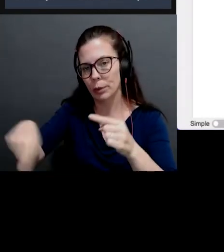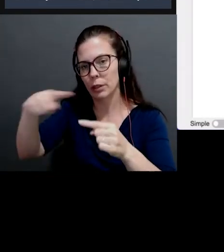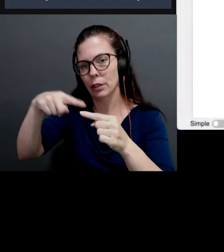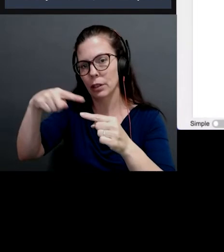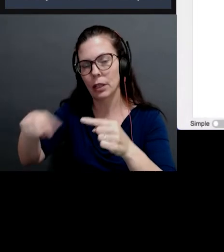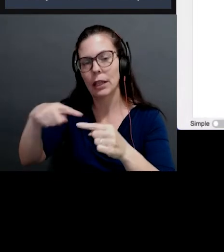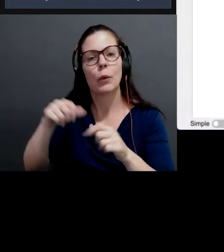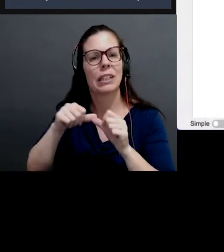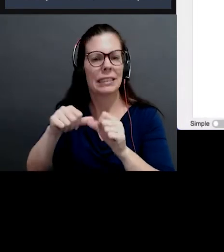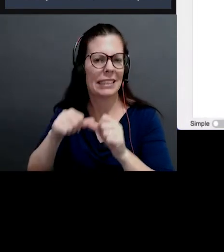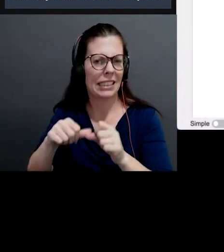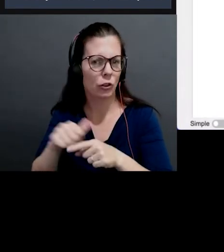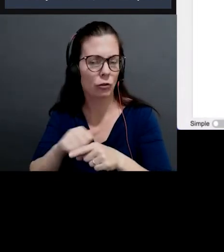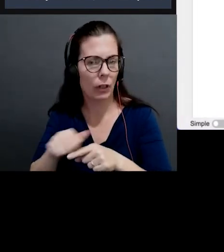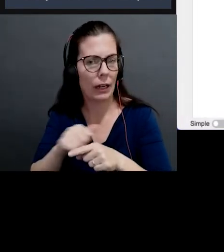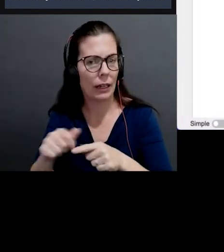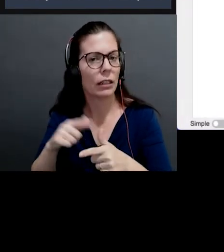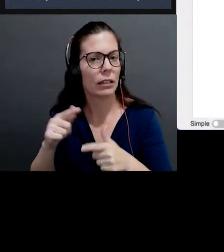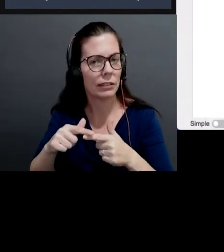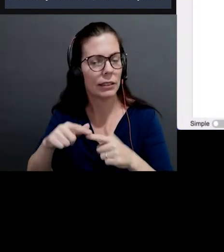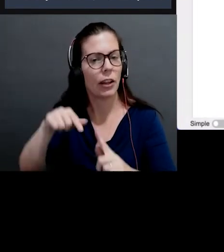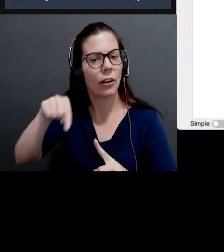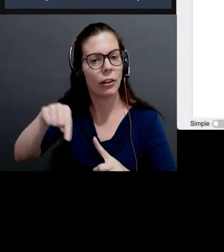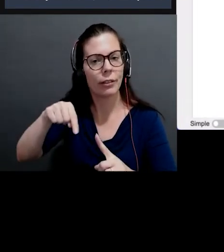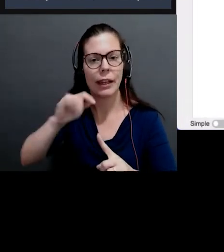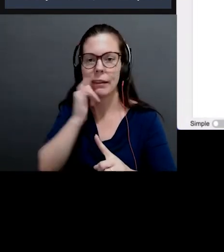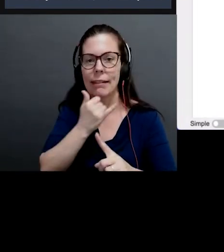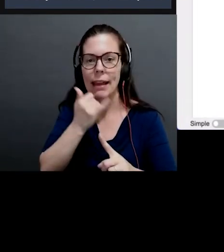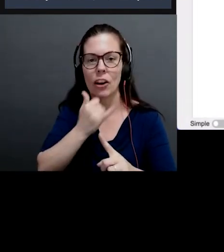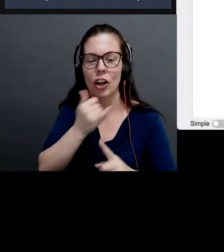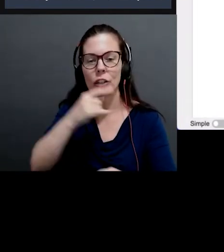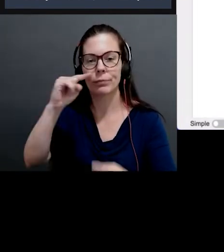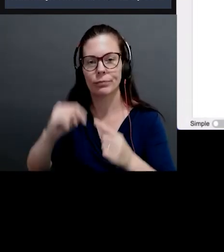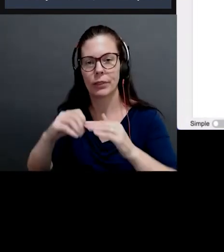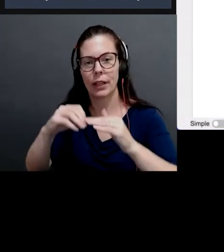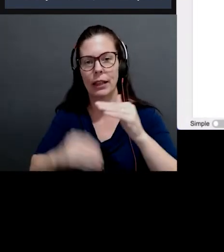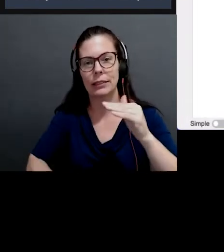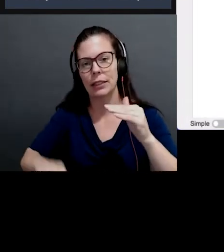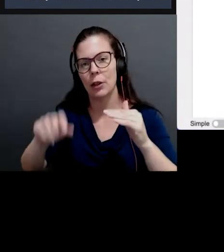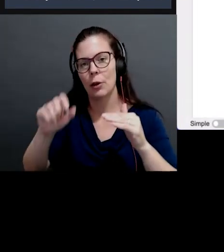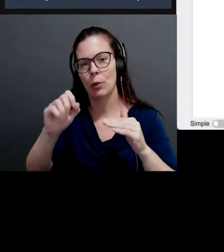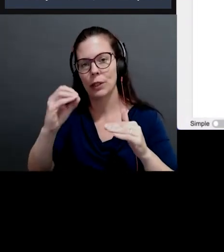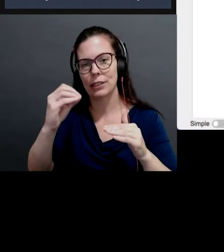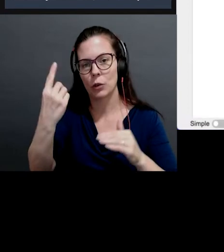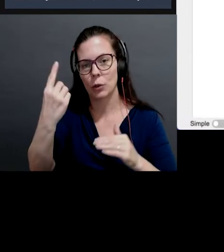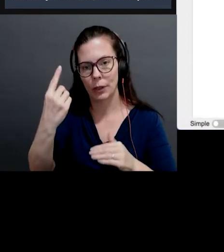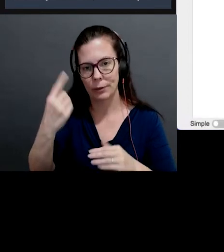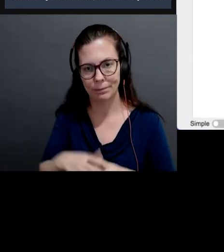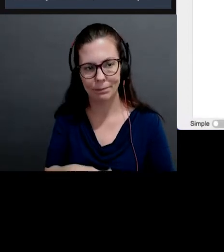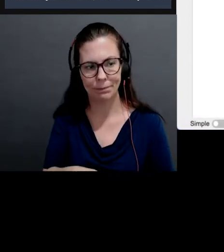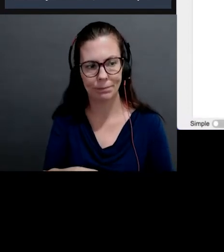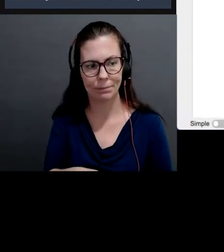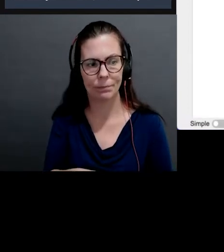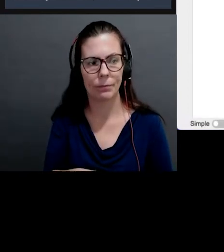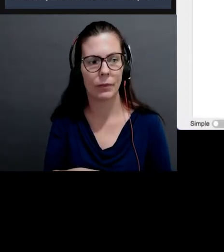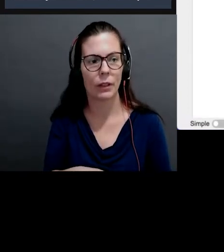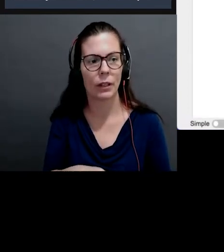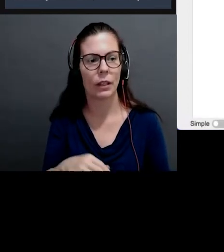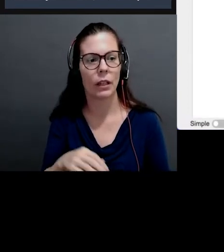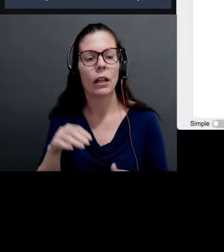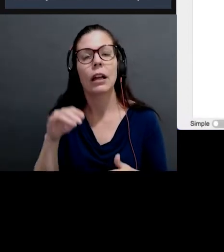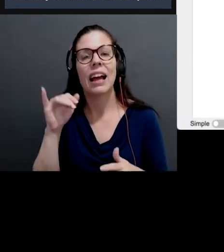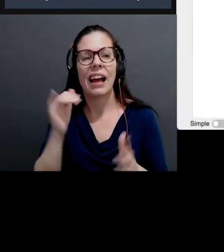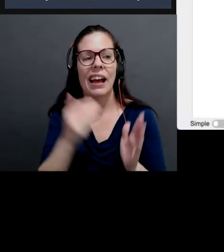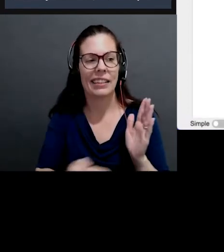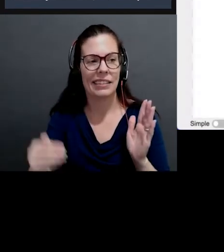the squared error loss comes less than or equal to 0.01. Right? And this is, again, using a